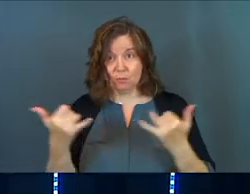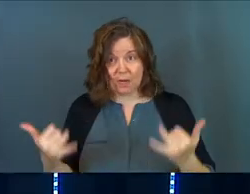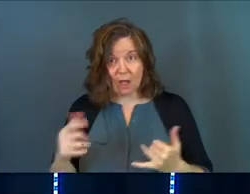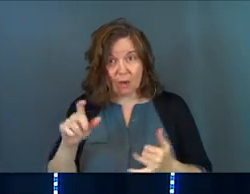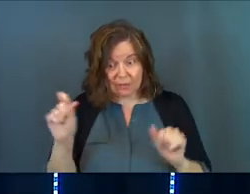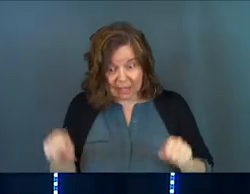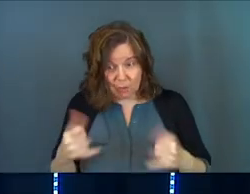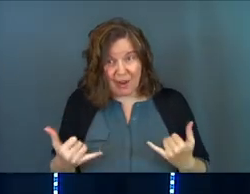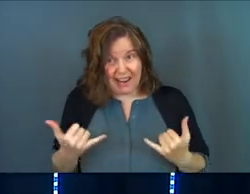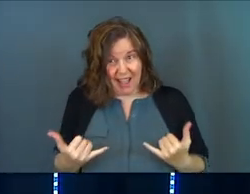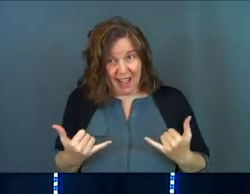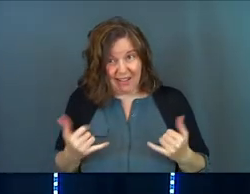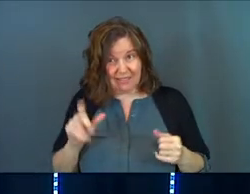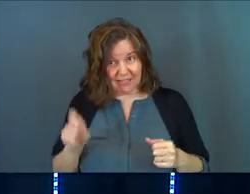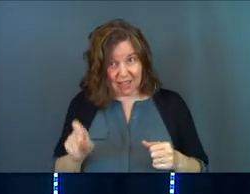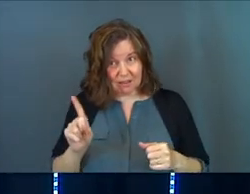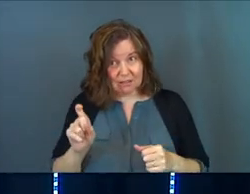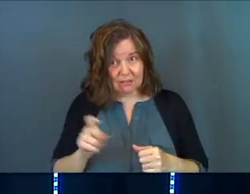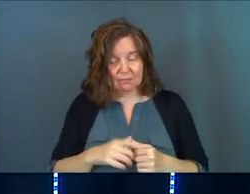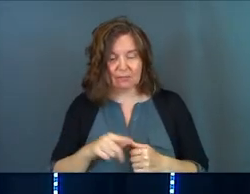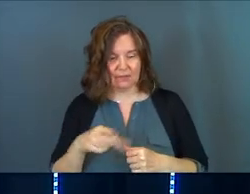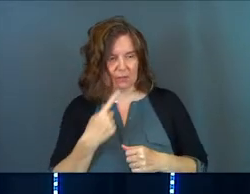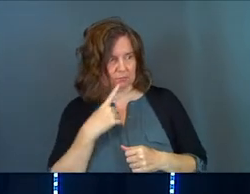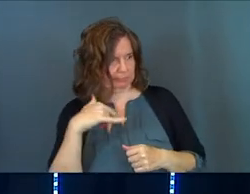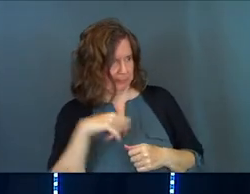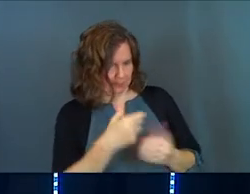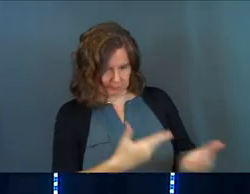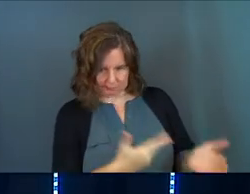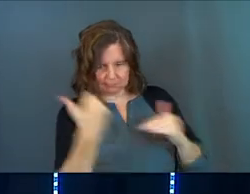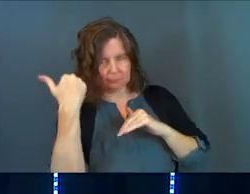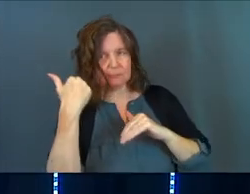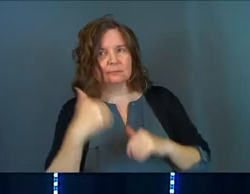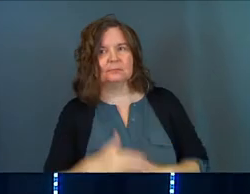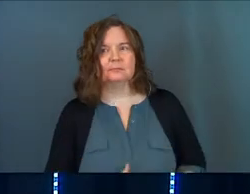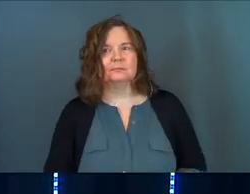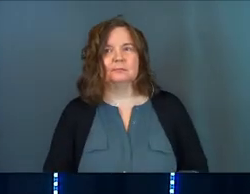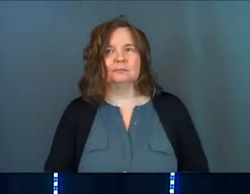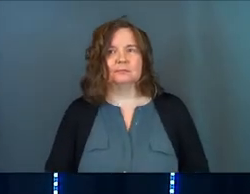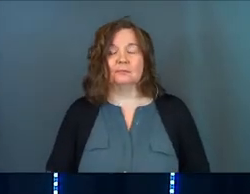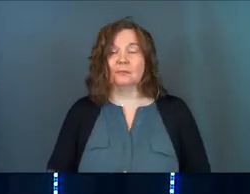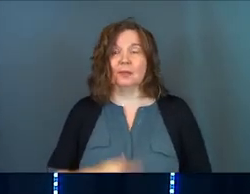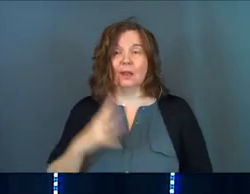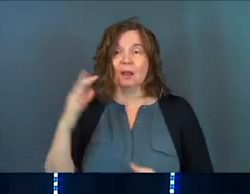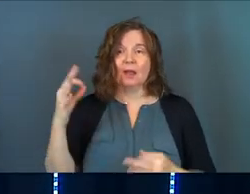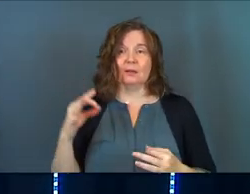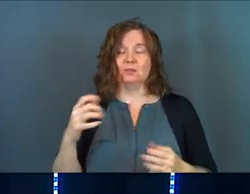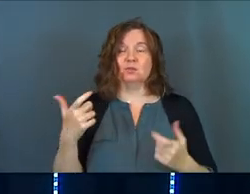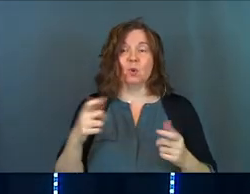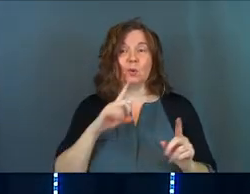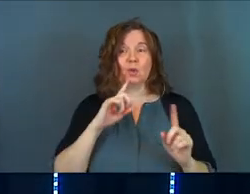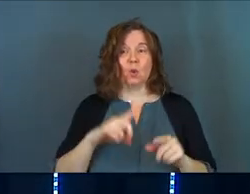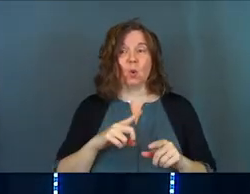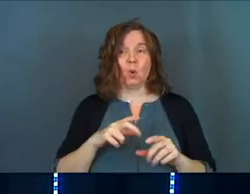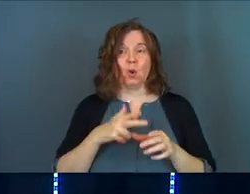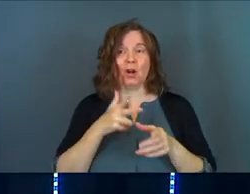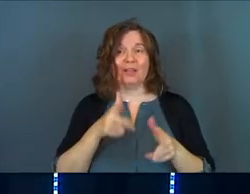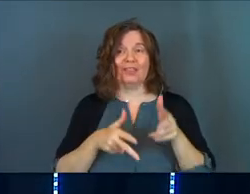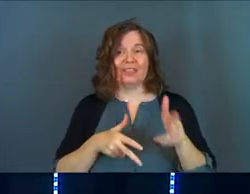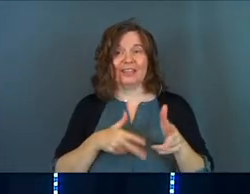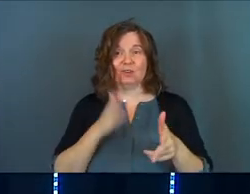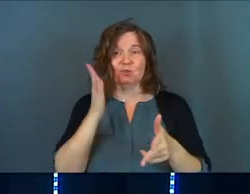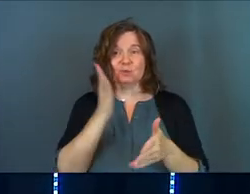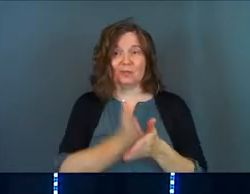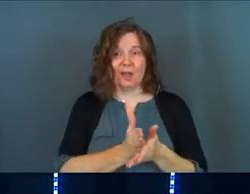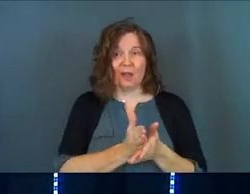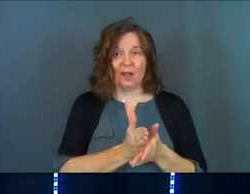right now, right this second? And Philip says, yes. And it absolutely, so he ordered the carriage to stop. They